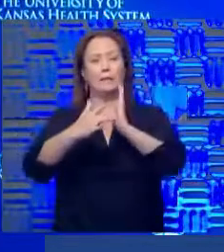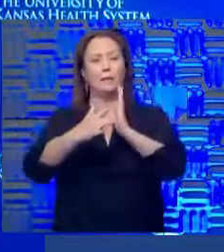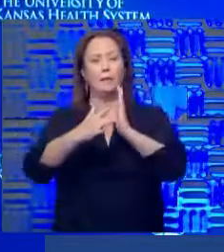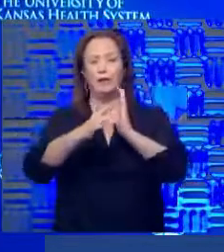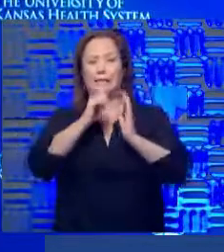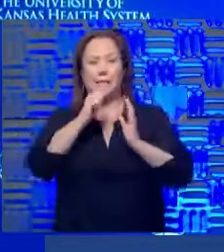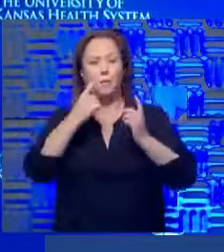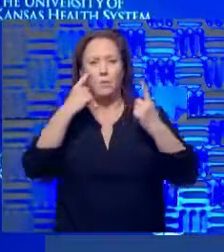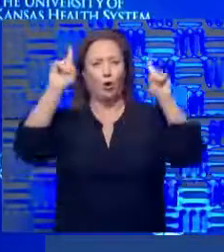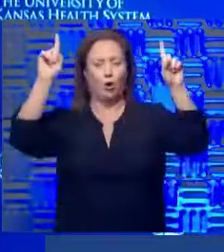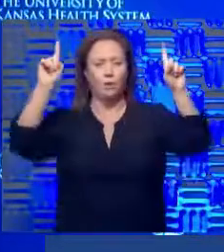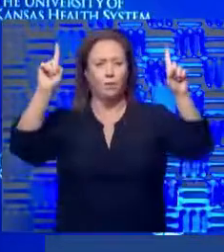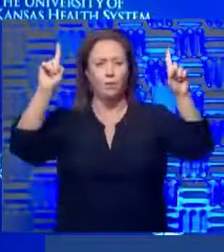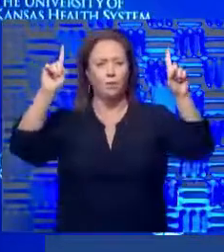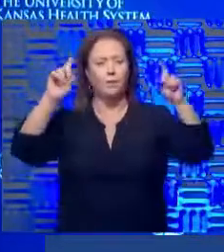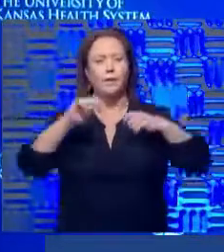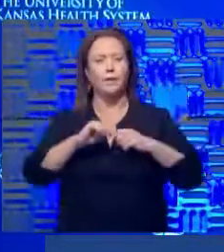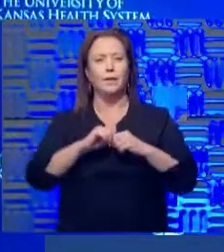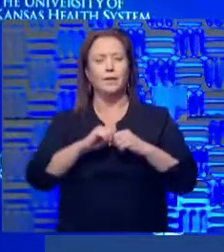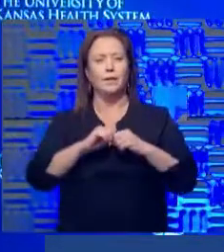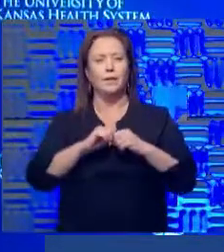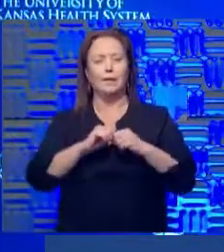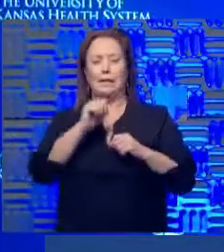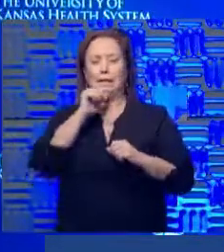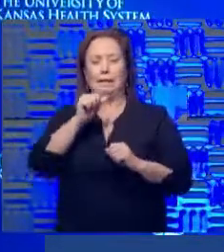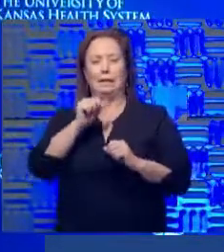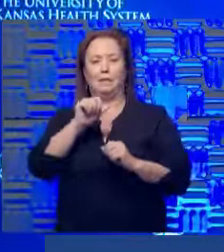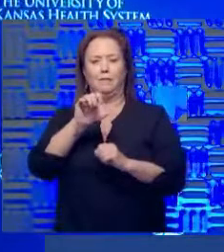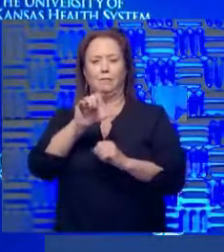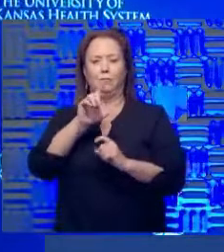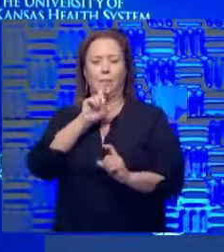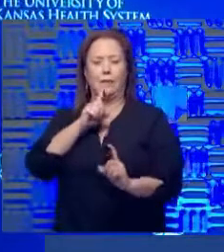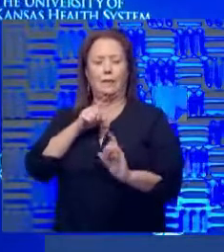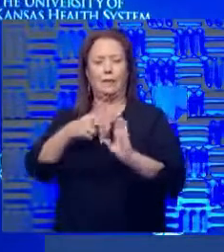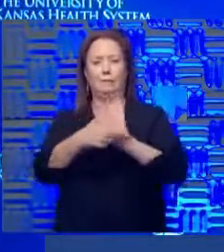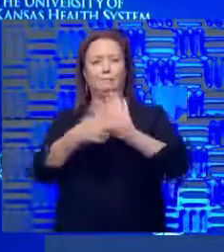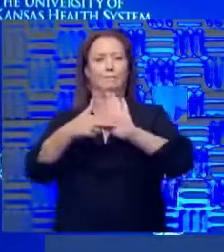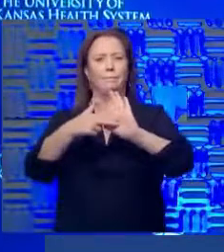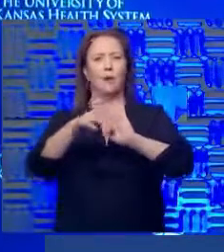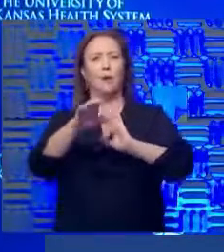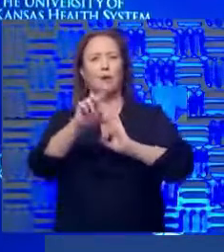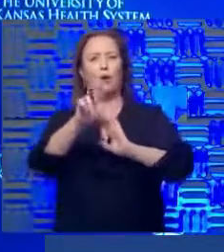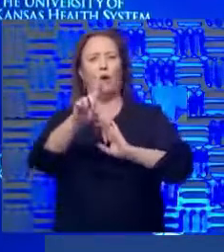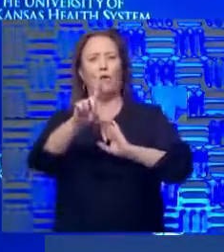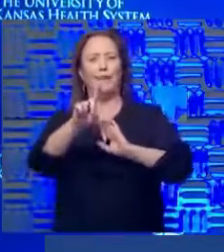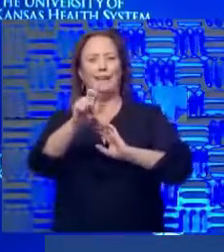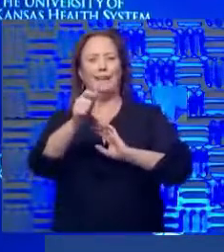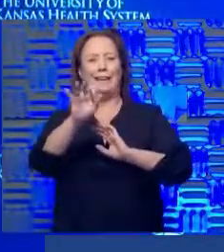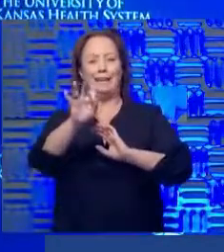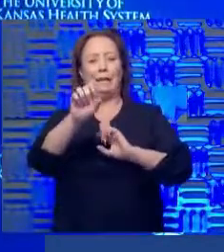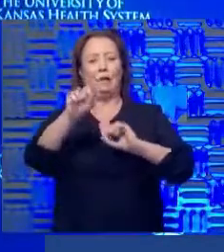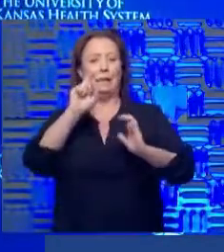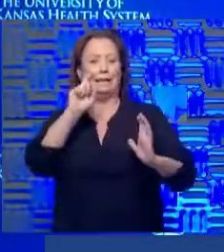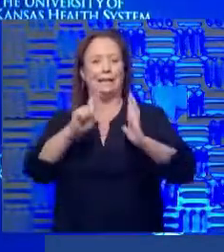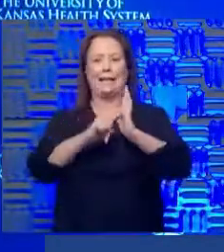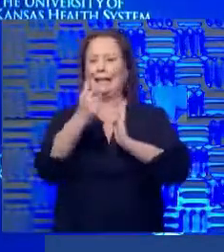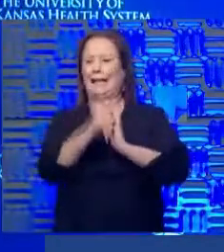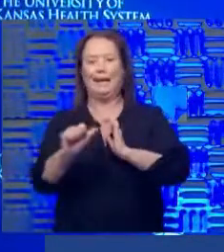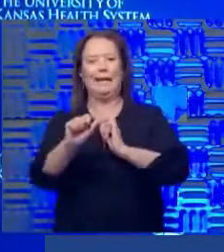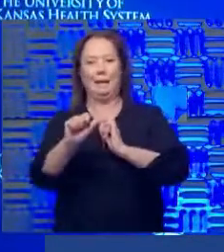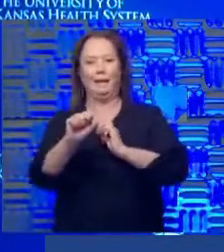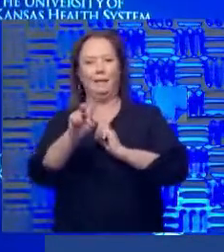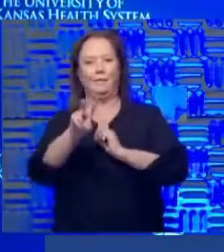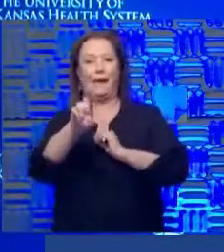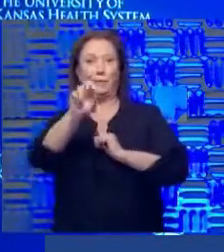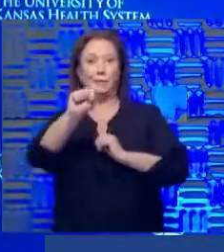didn't work. And it didn't really nail down COVID-19 viruses. It could have gotten any coronavirus, as an example. Or it may have